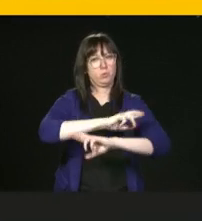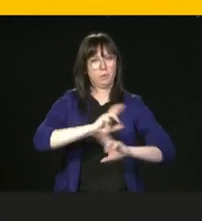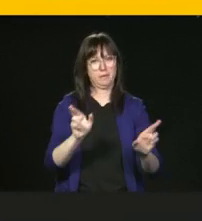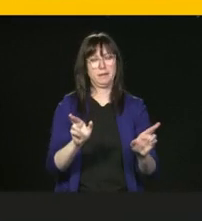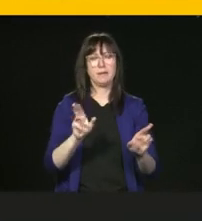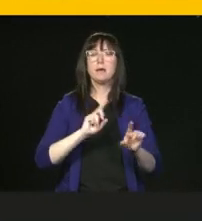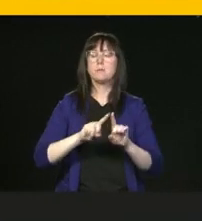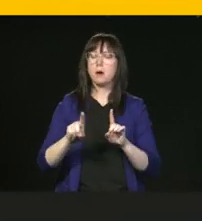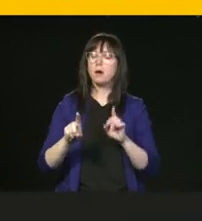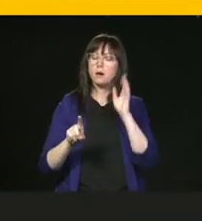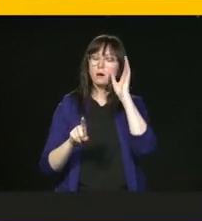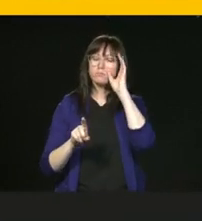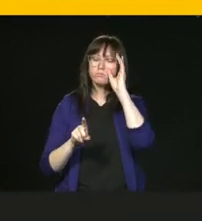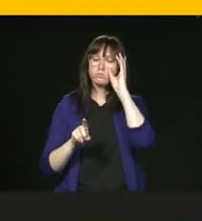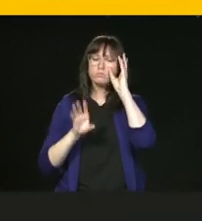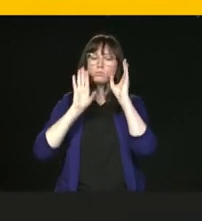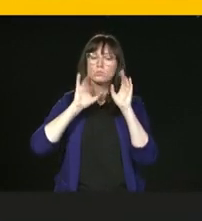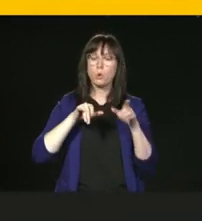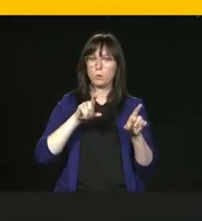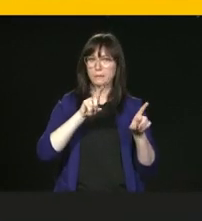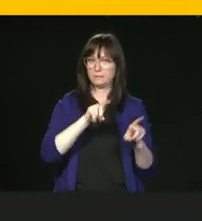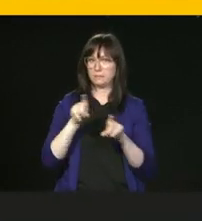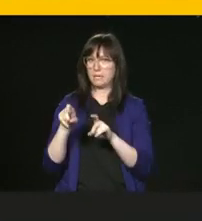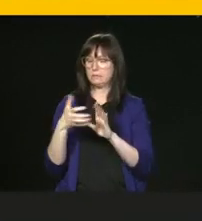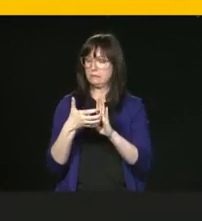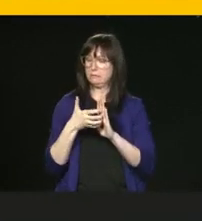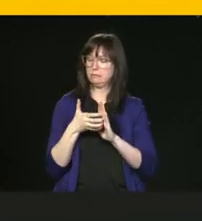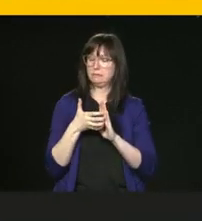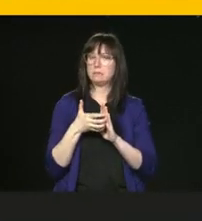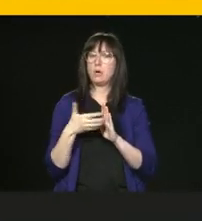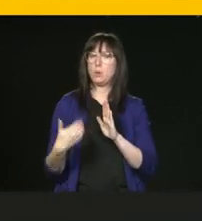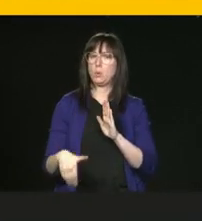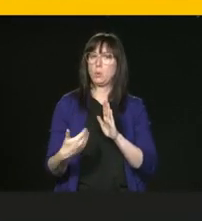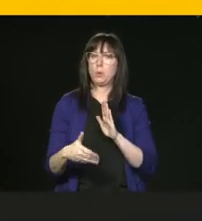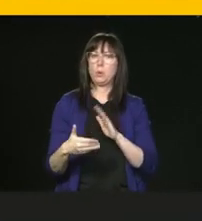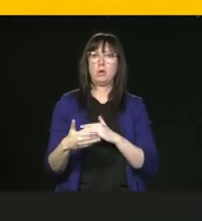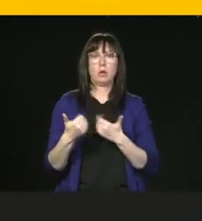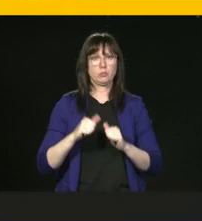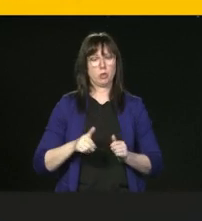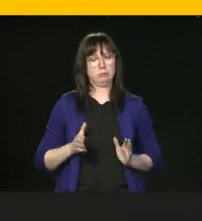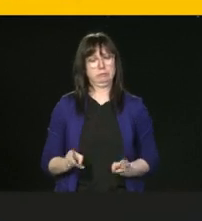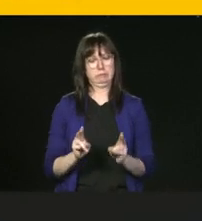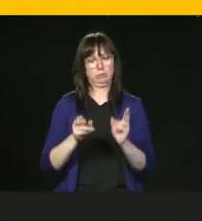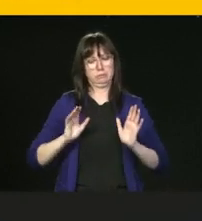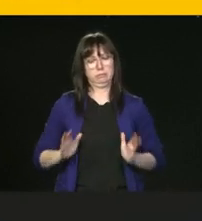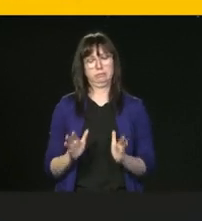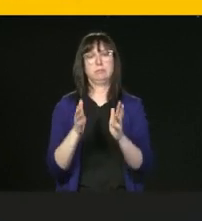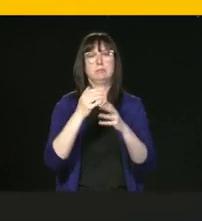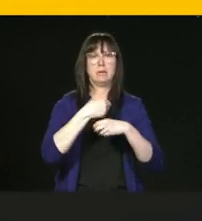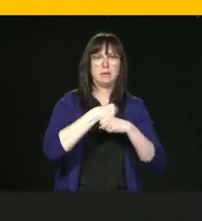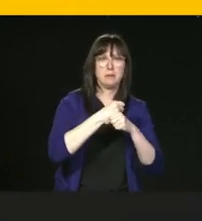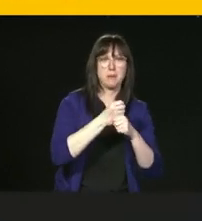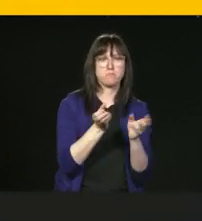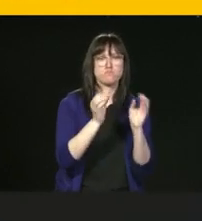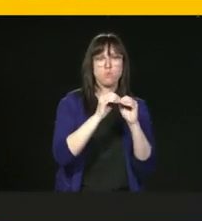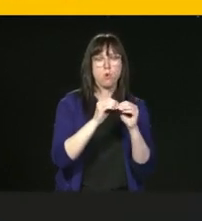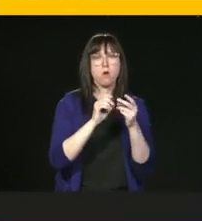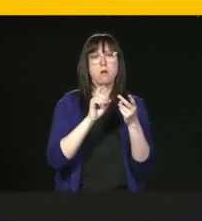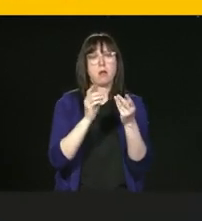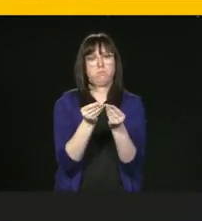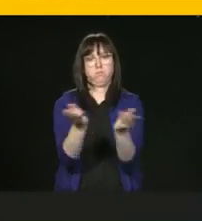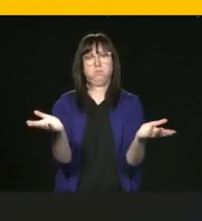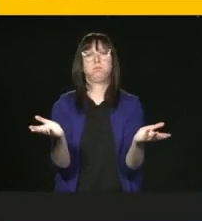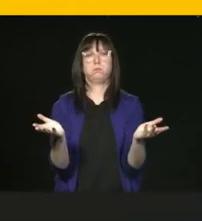that testing is absolutely essential, and we're investing so that we can expedite the production